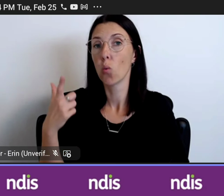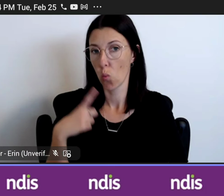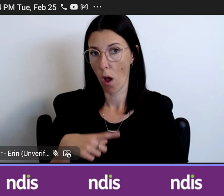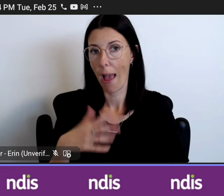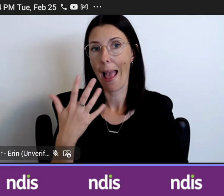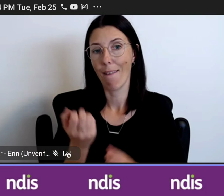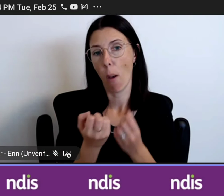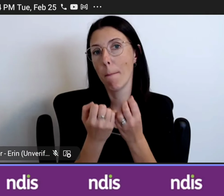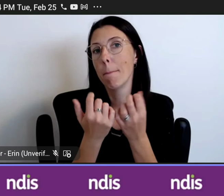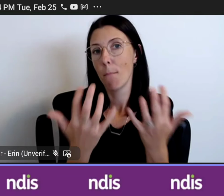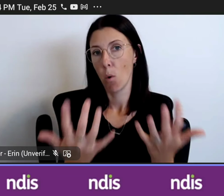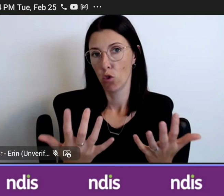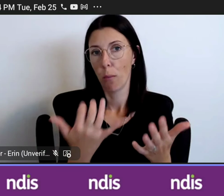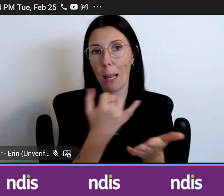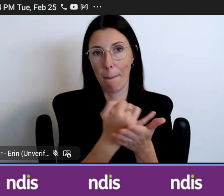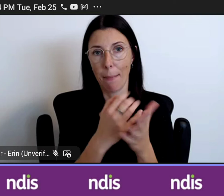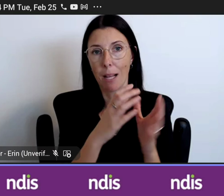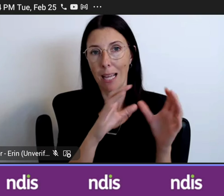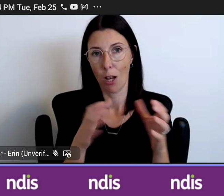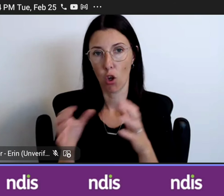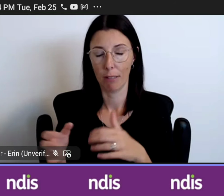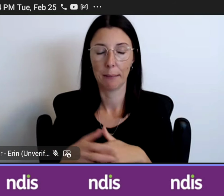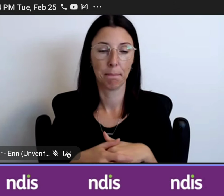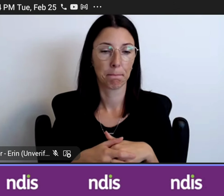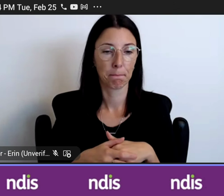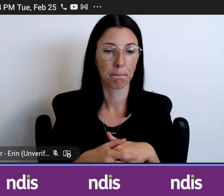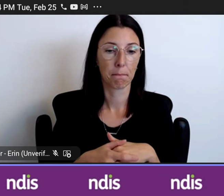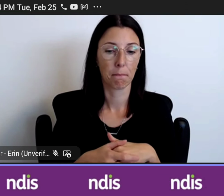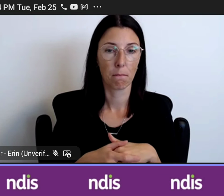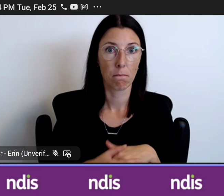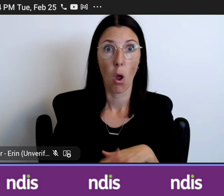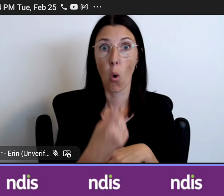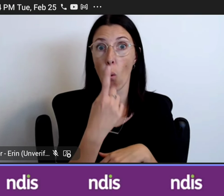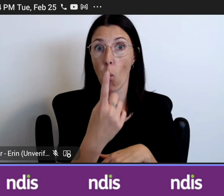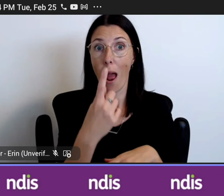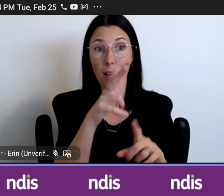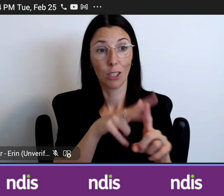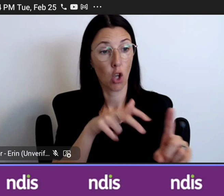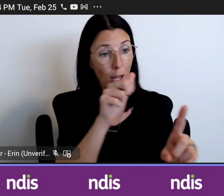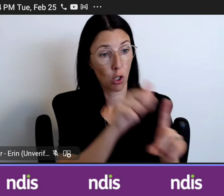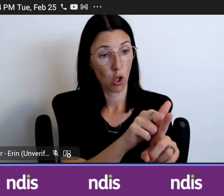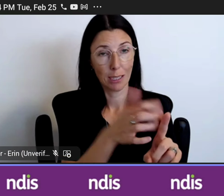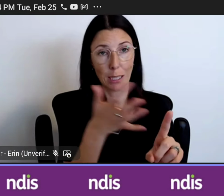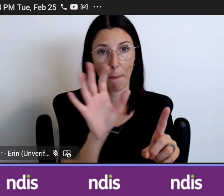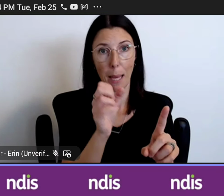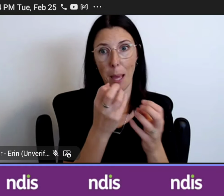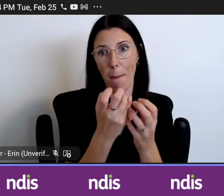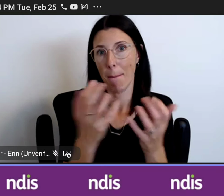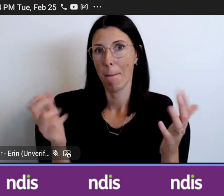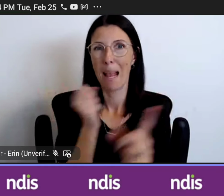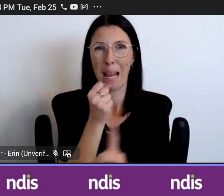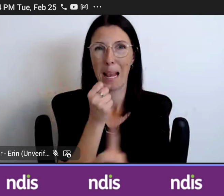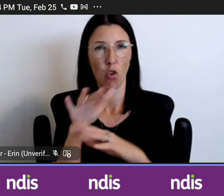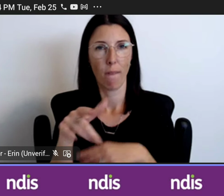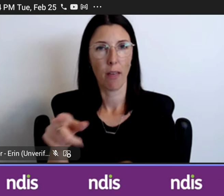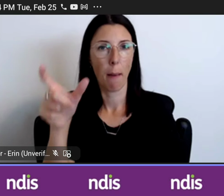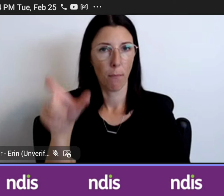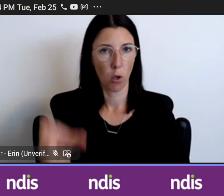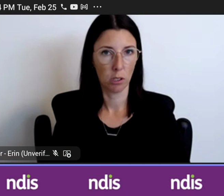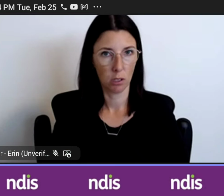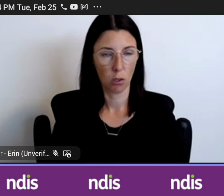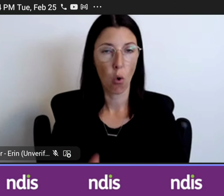categories. So a single diagnosis may impact a person in multiple ways or be associated with